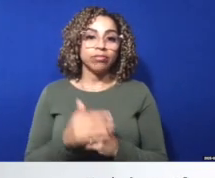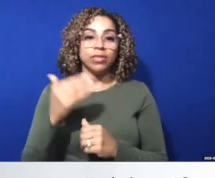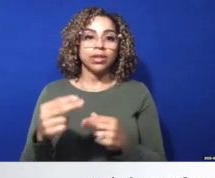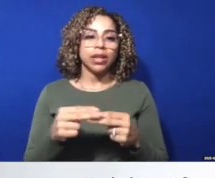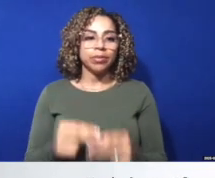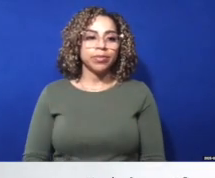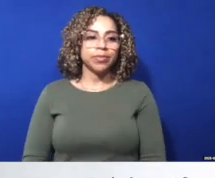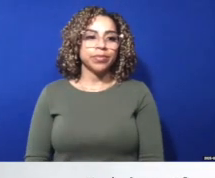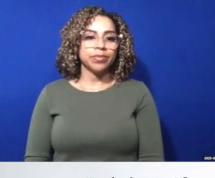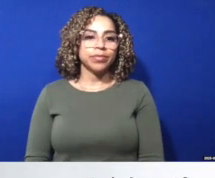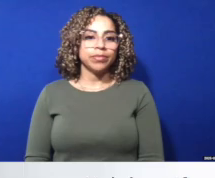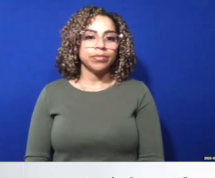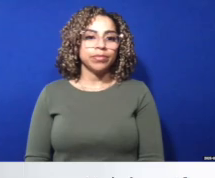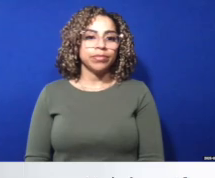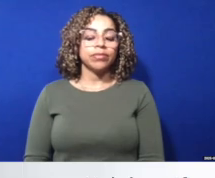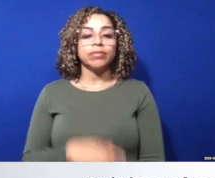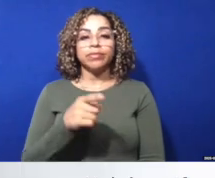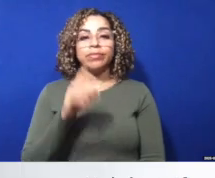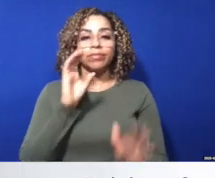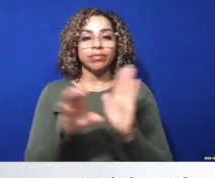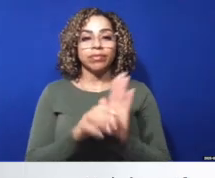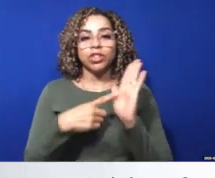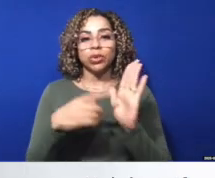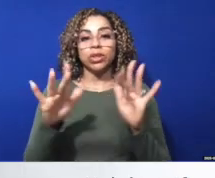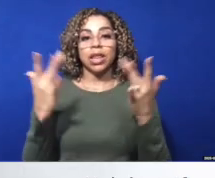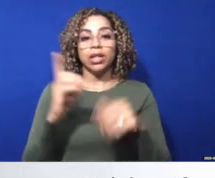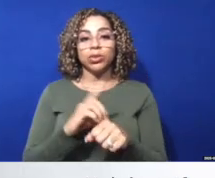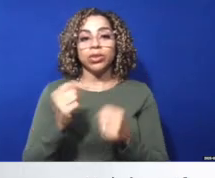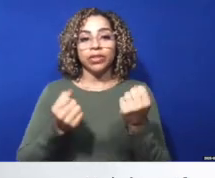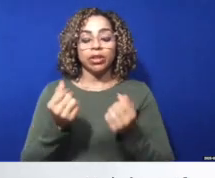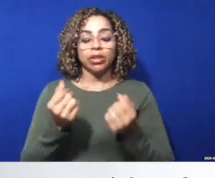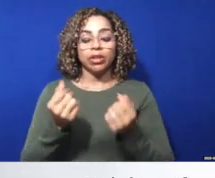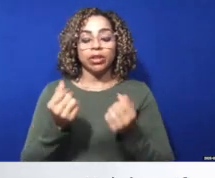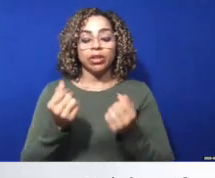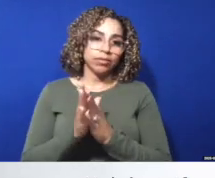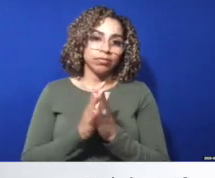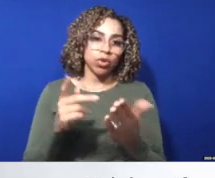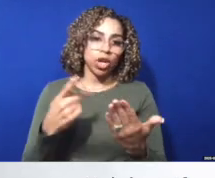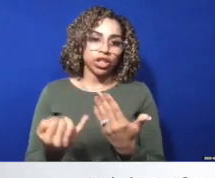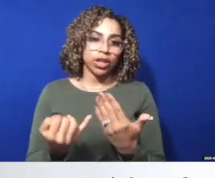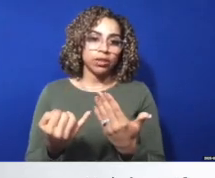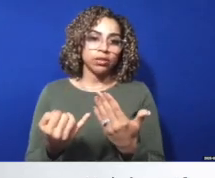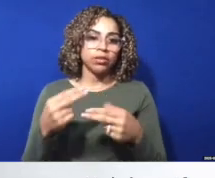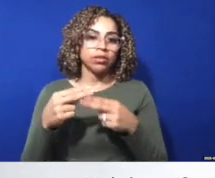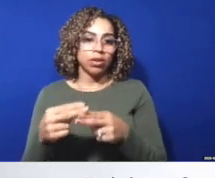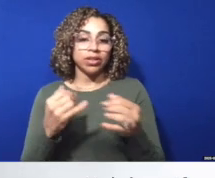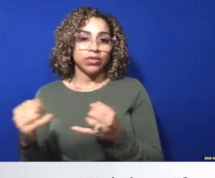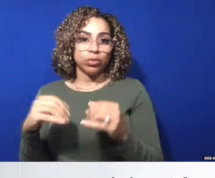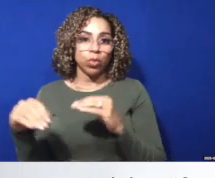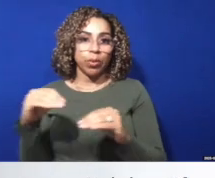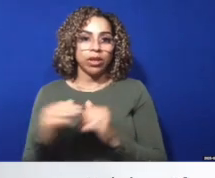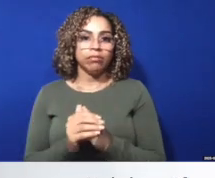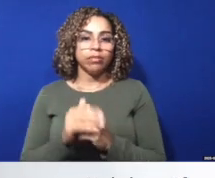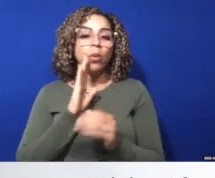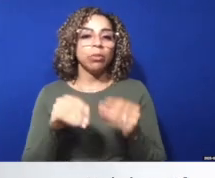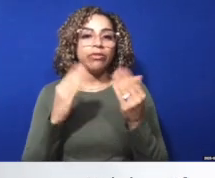This figure illustrates the light-duty vehicle purchase incentive projects, so known as individual mobility. I'll provide a quick overview on what